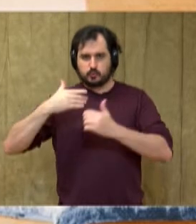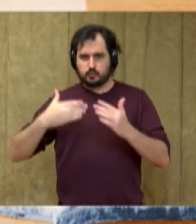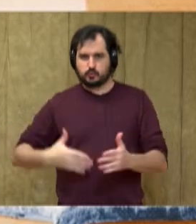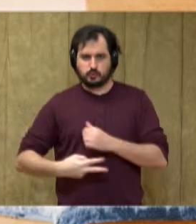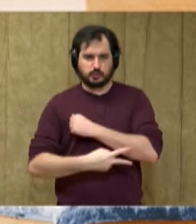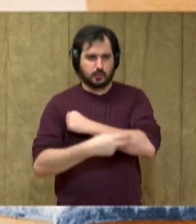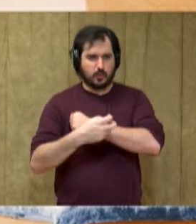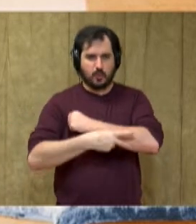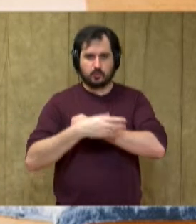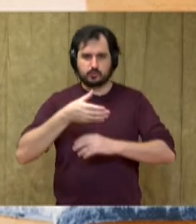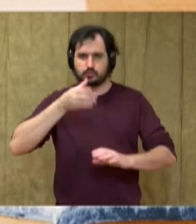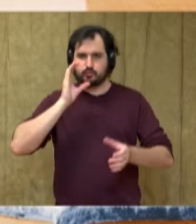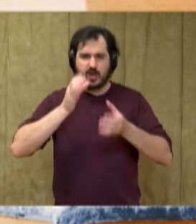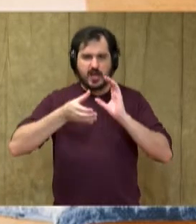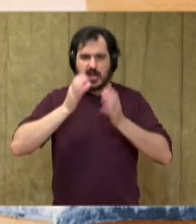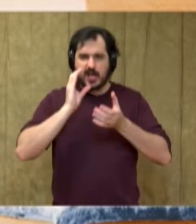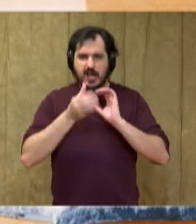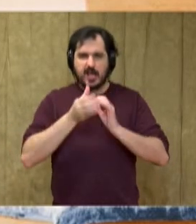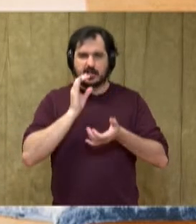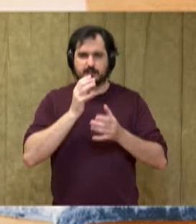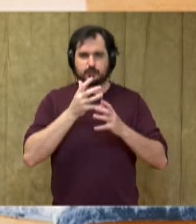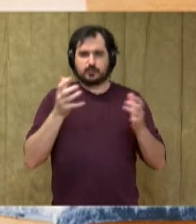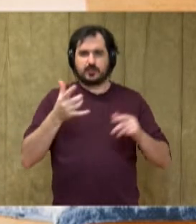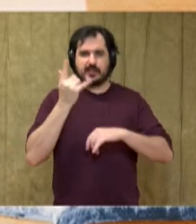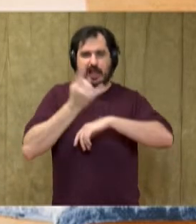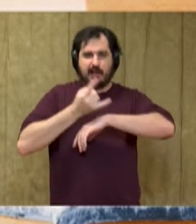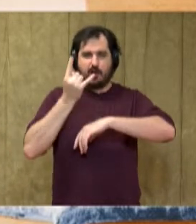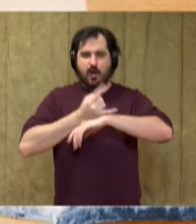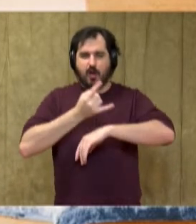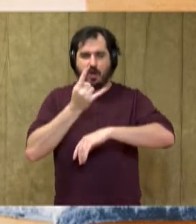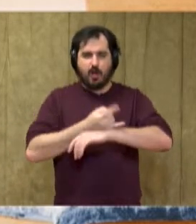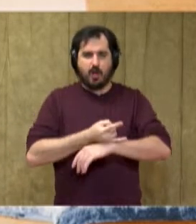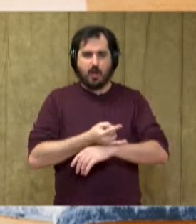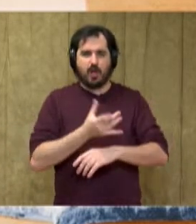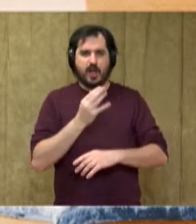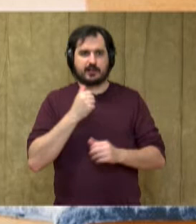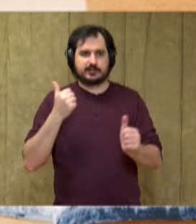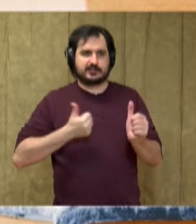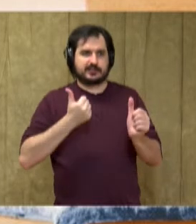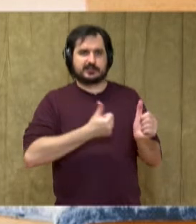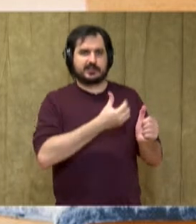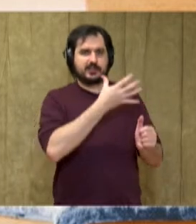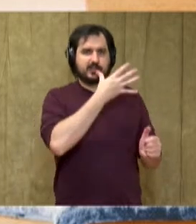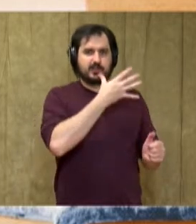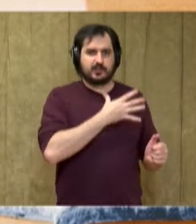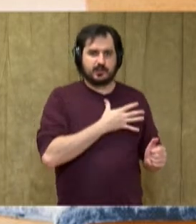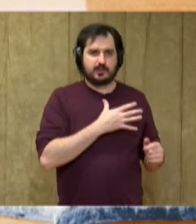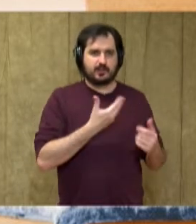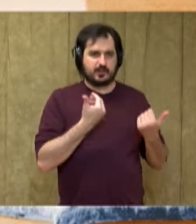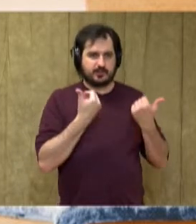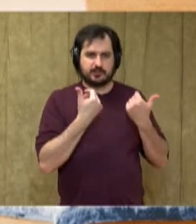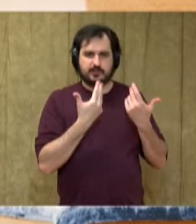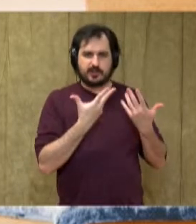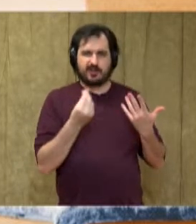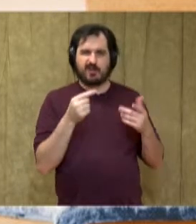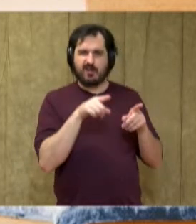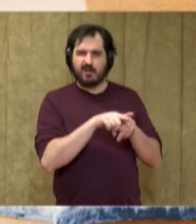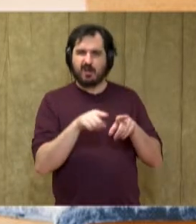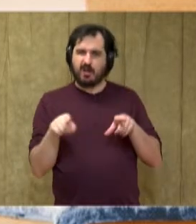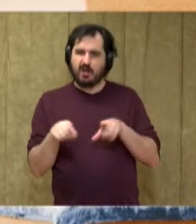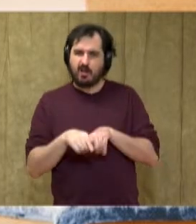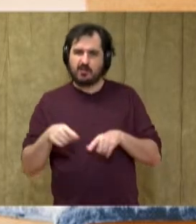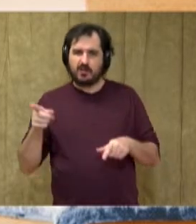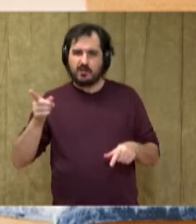Some infuriated worshipers by purposely racing horses, beating drums, and gambling under the church